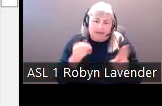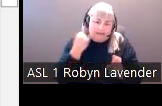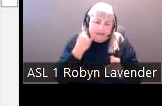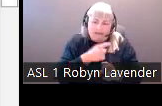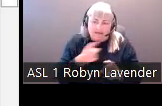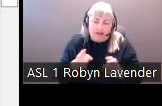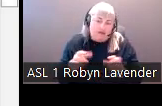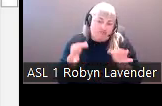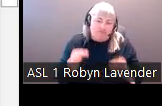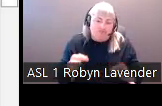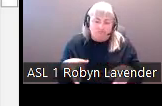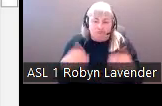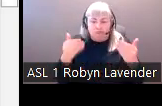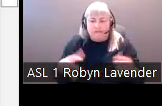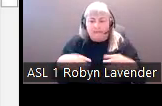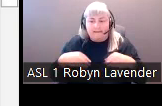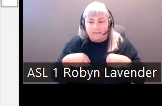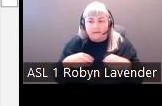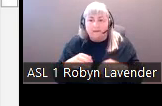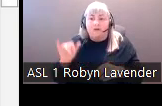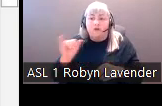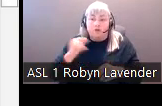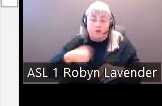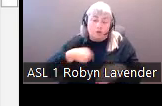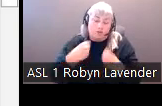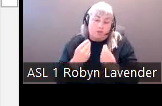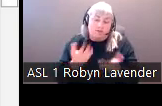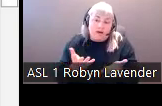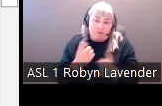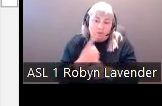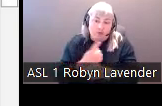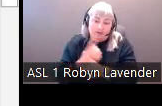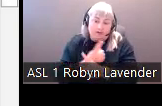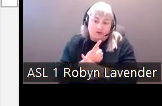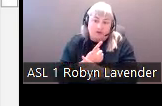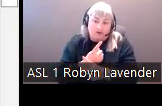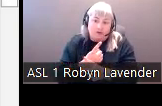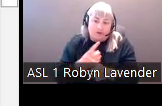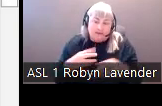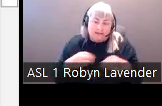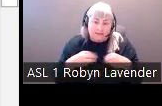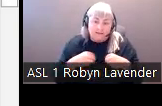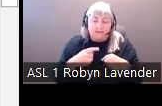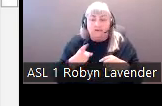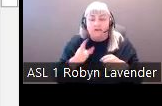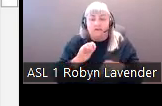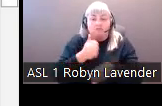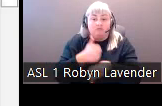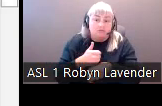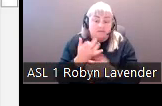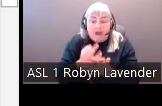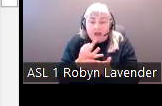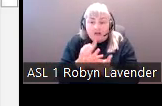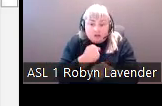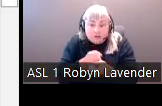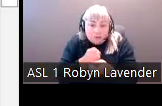We also provide practical assistance. So that could be arranging financial support, such as financial